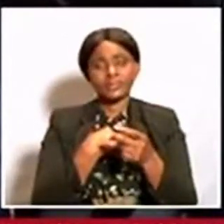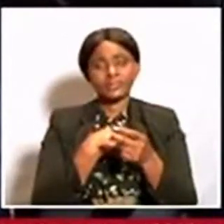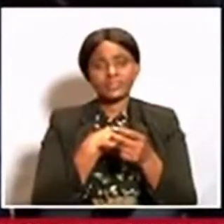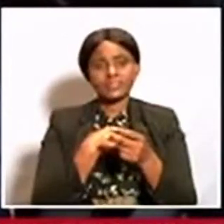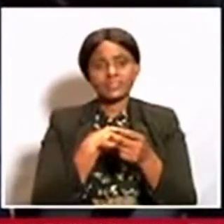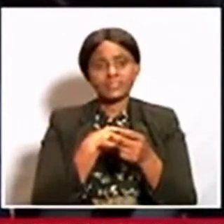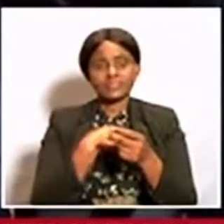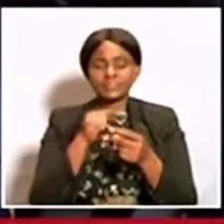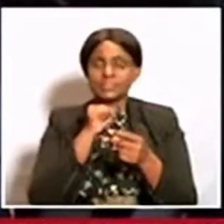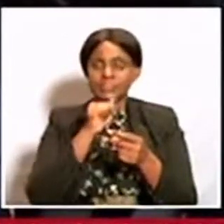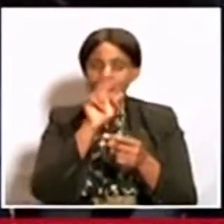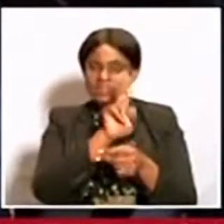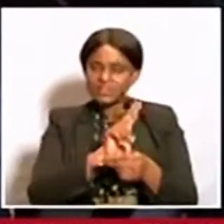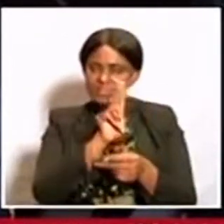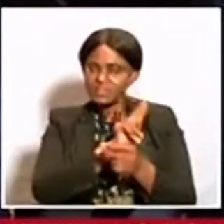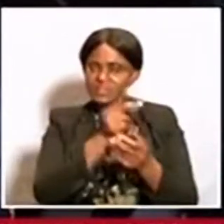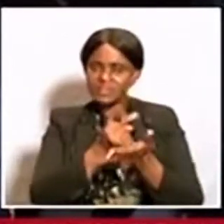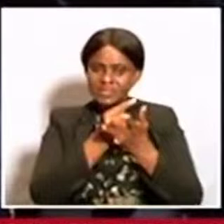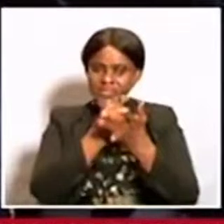the unspent grants